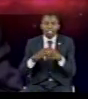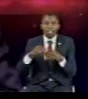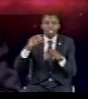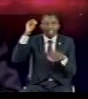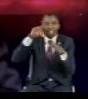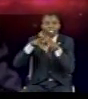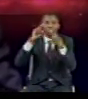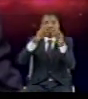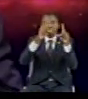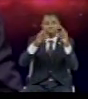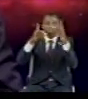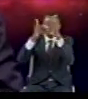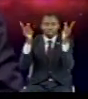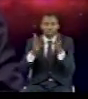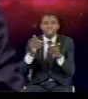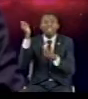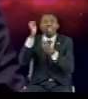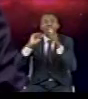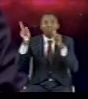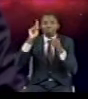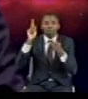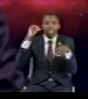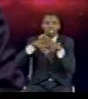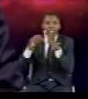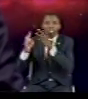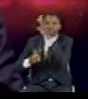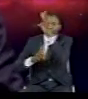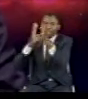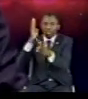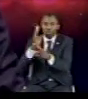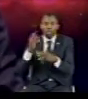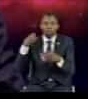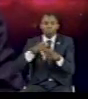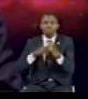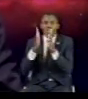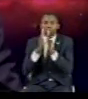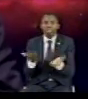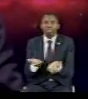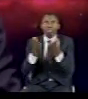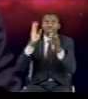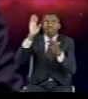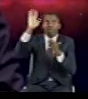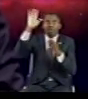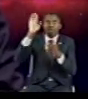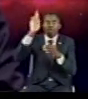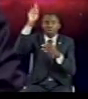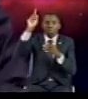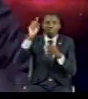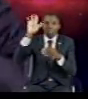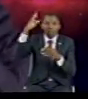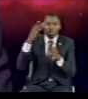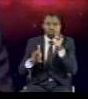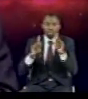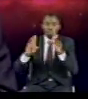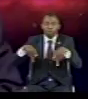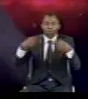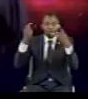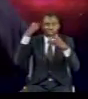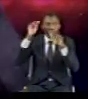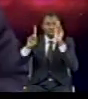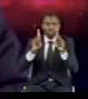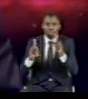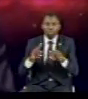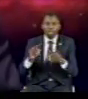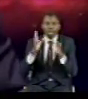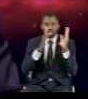Zealand, everywhere in the world. Father, we're asking, O God, raise up your people, protect your people, provide for your people, and prepare your